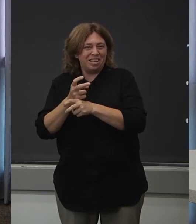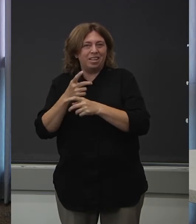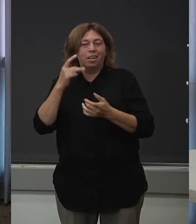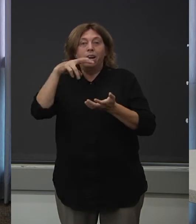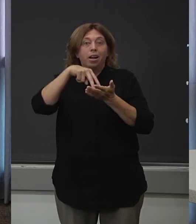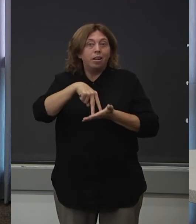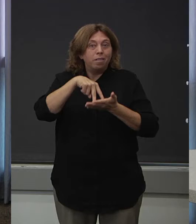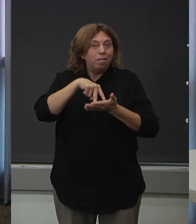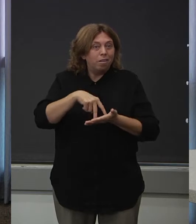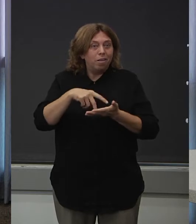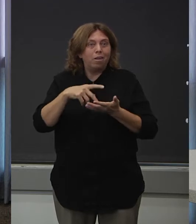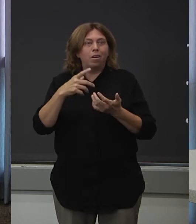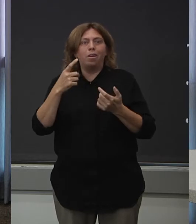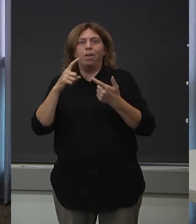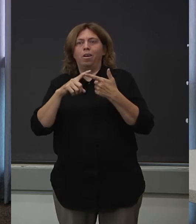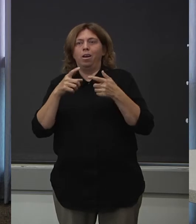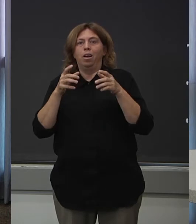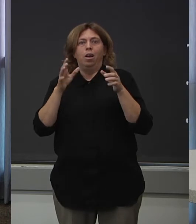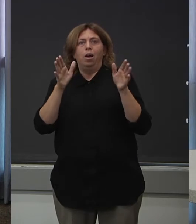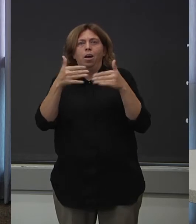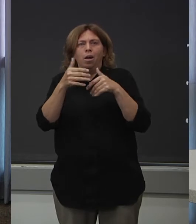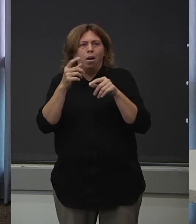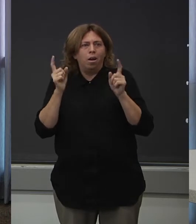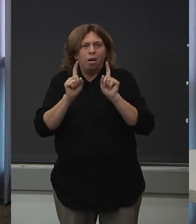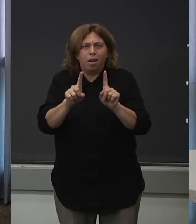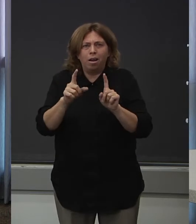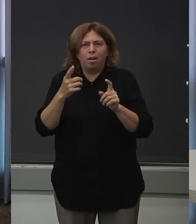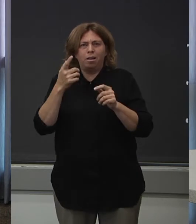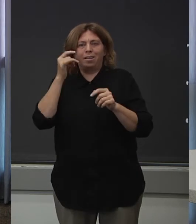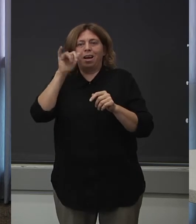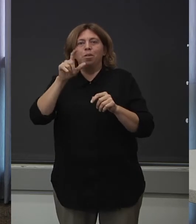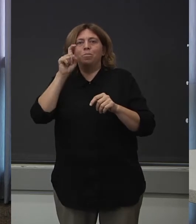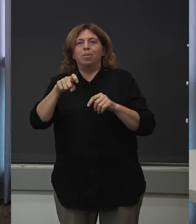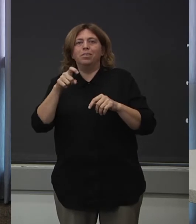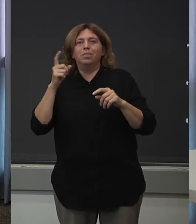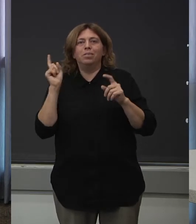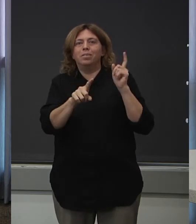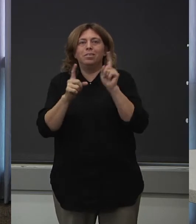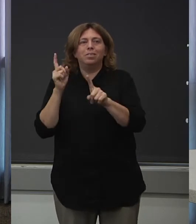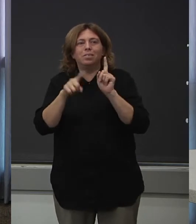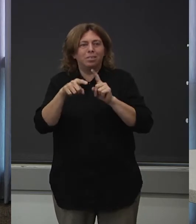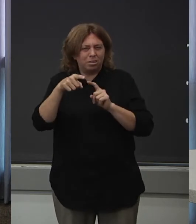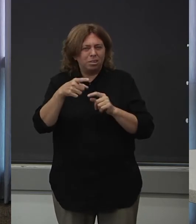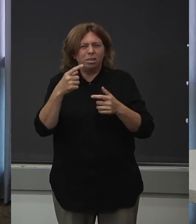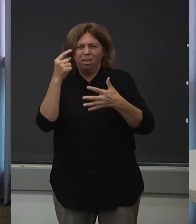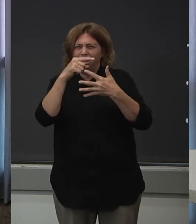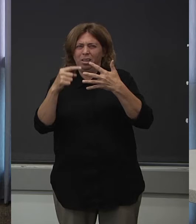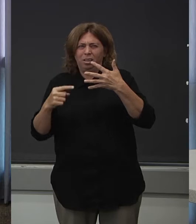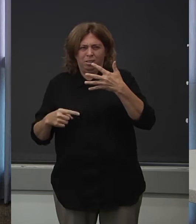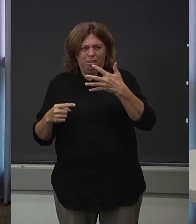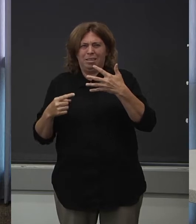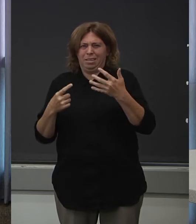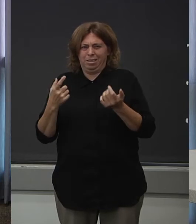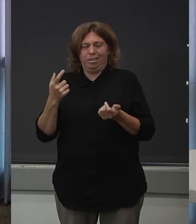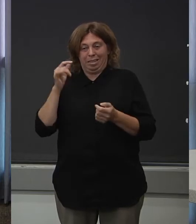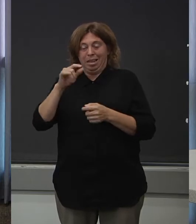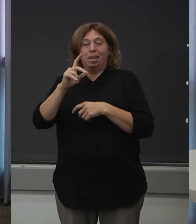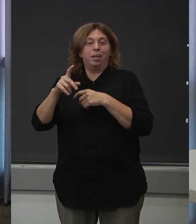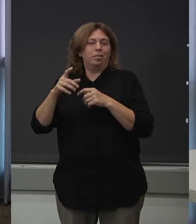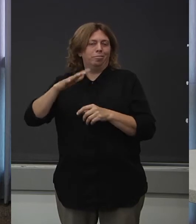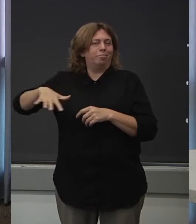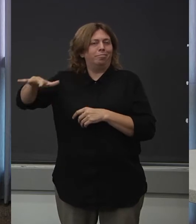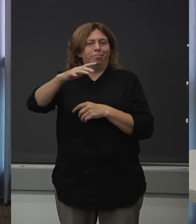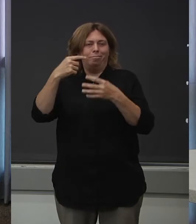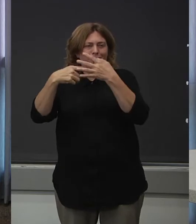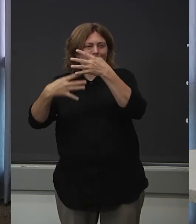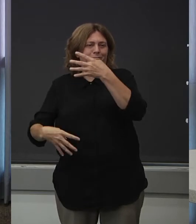control the person you're meeting or the next person to step into the elevator. So everybody should be wearing facial coverings and is expected to wear facial